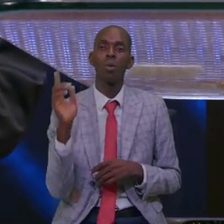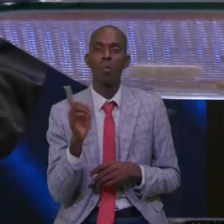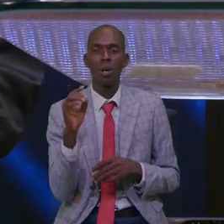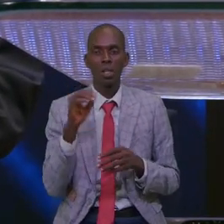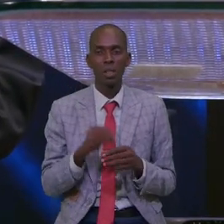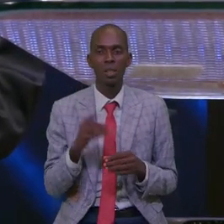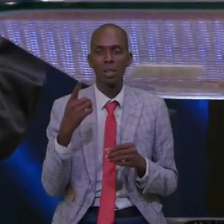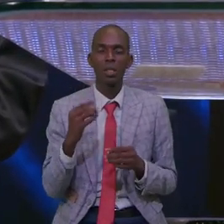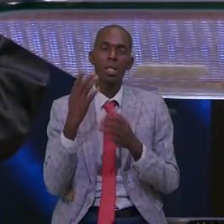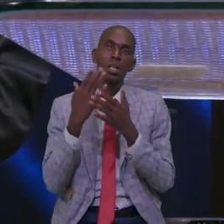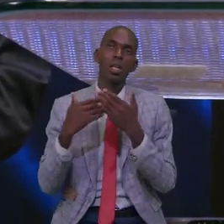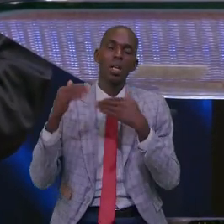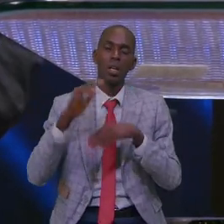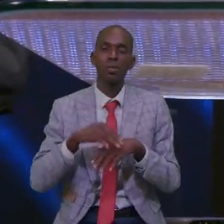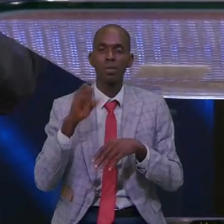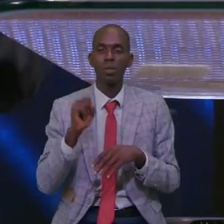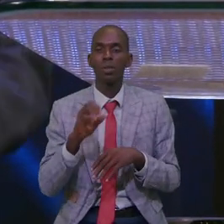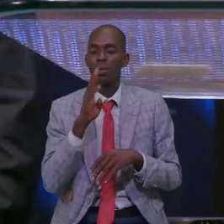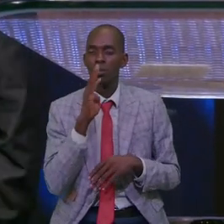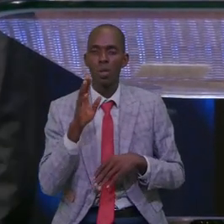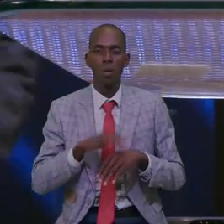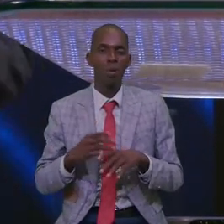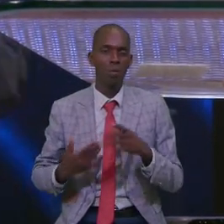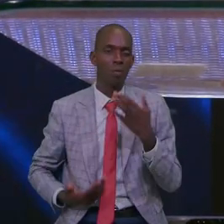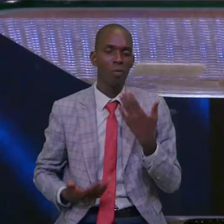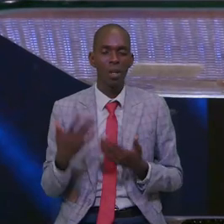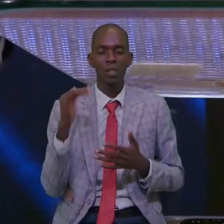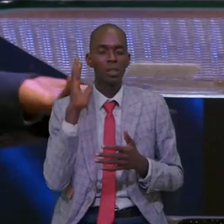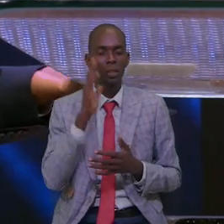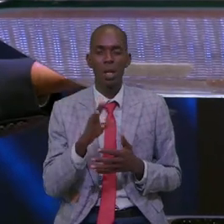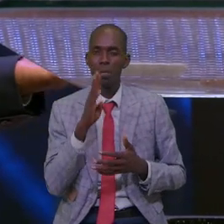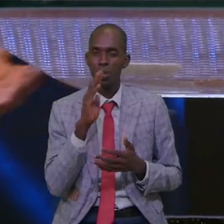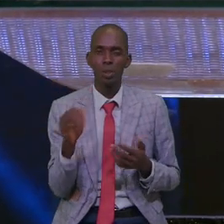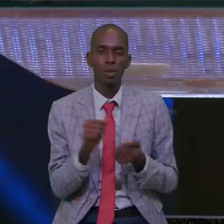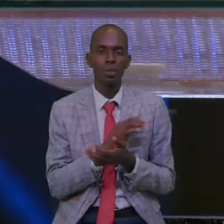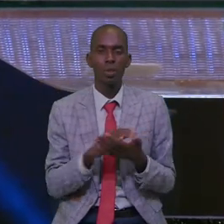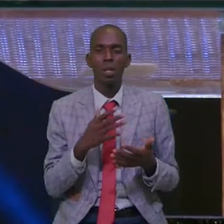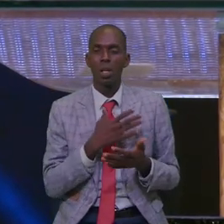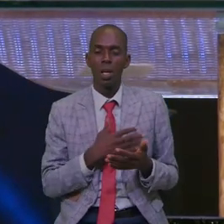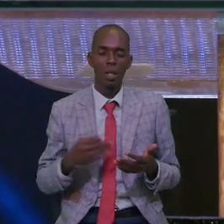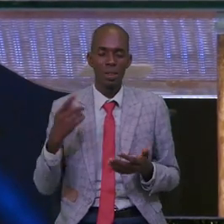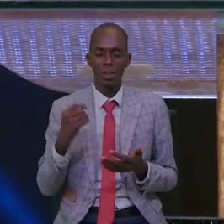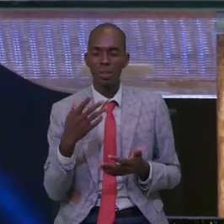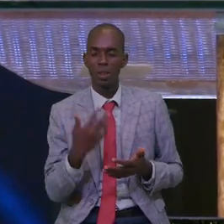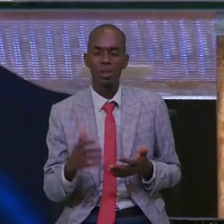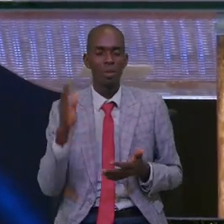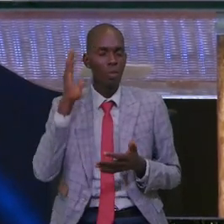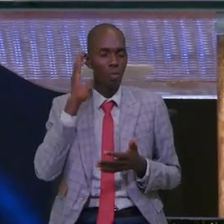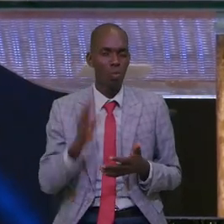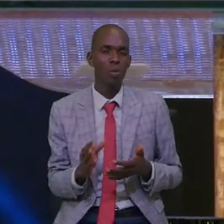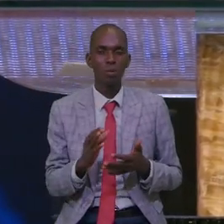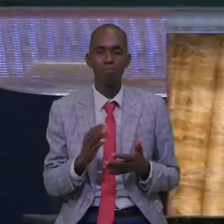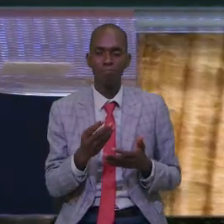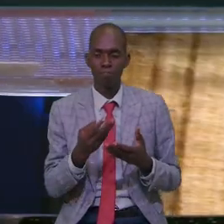the heavens being on fire shall be dissolved, and the elements shall melt with fervent